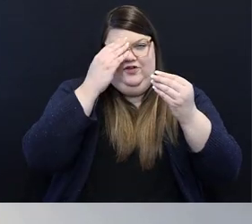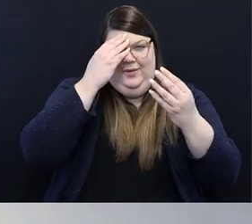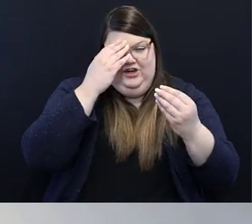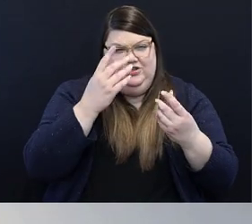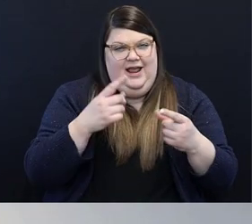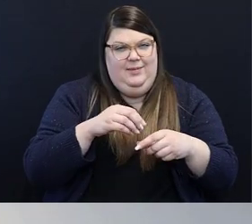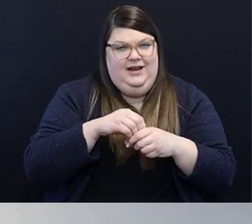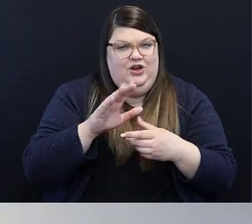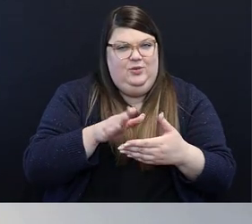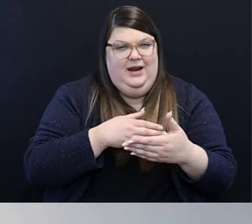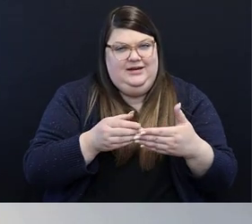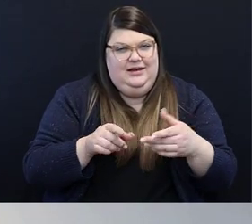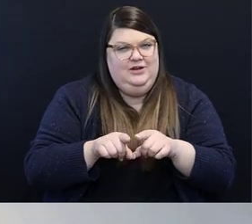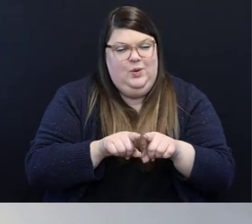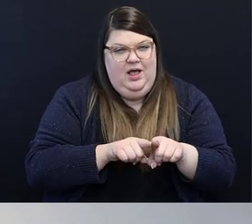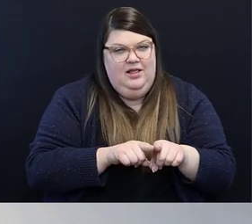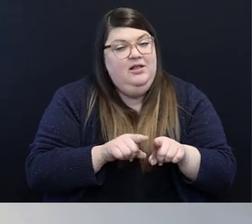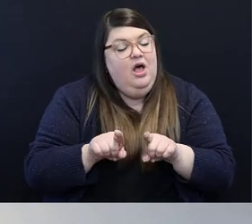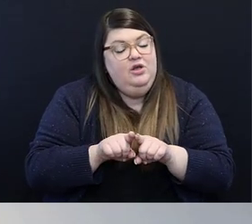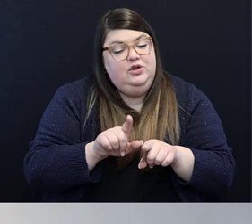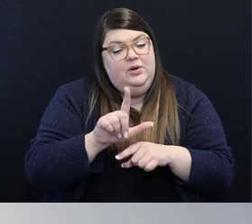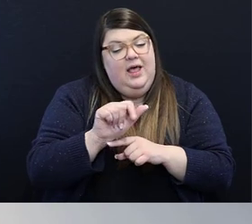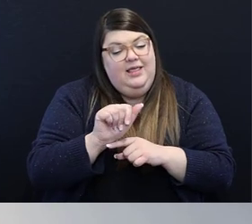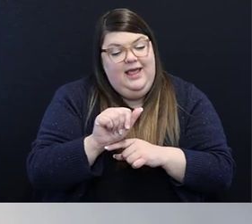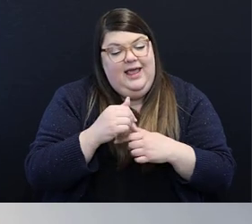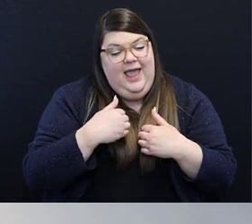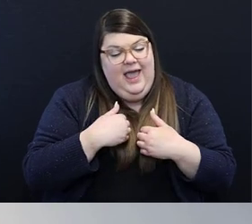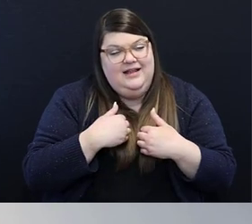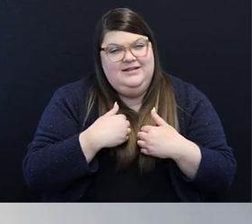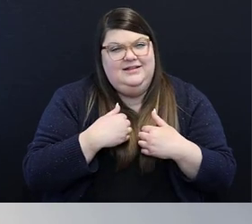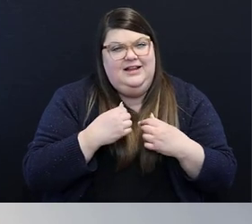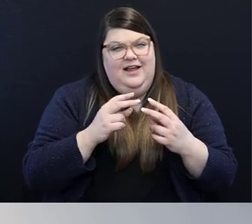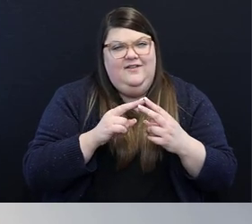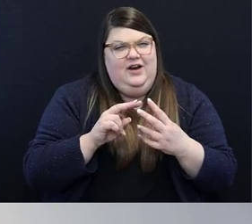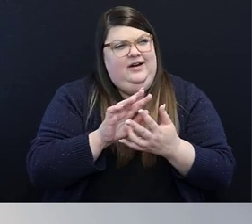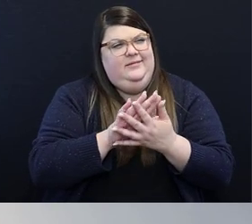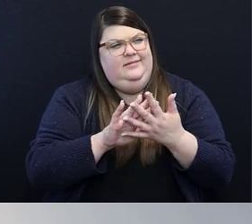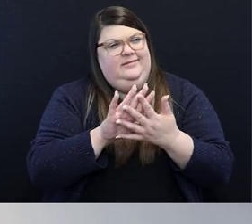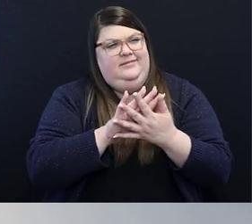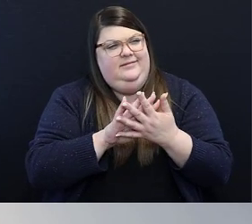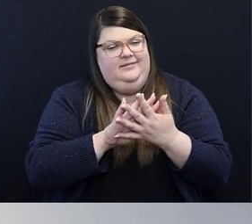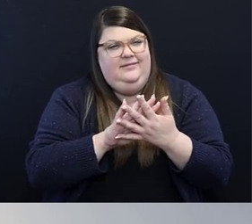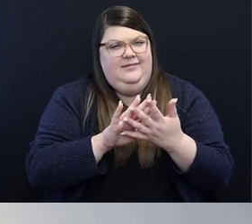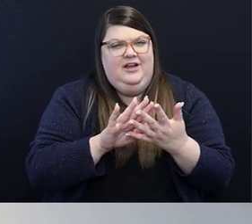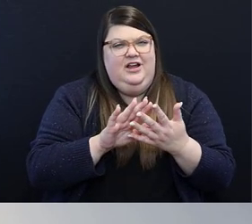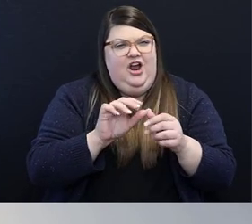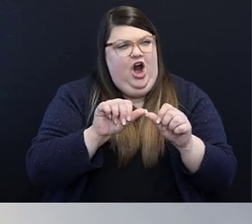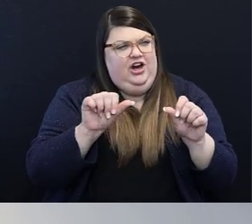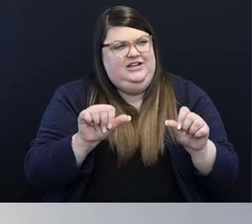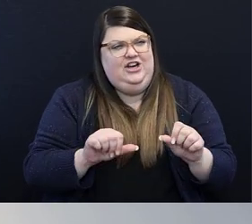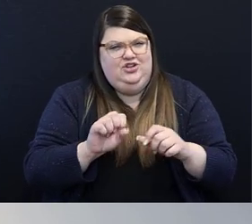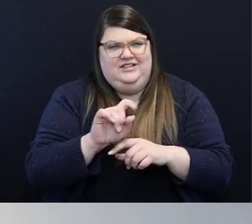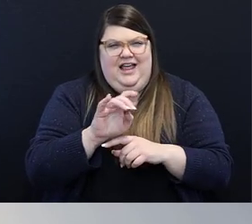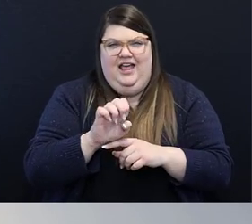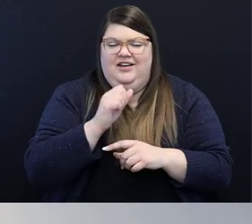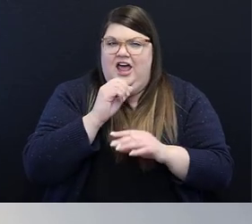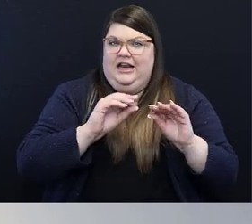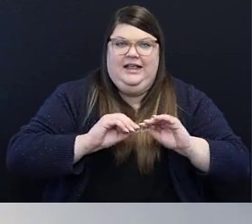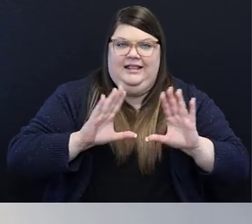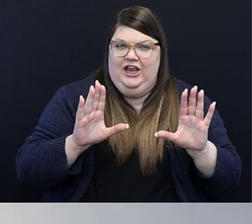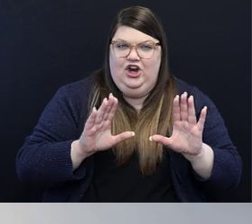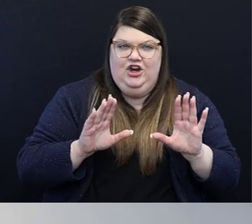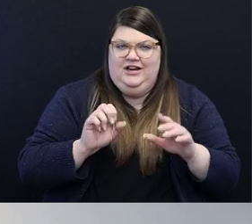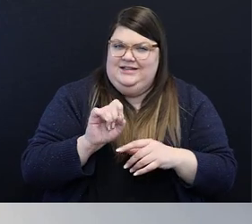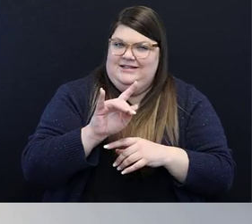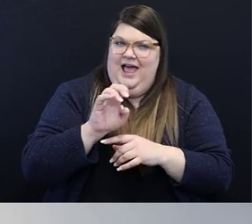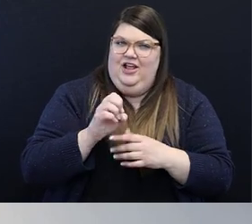in the paintings as well. And also, LA has an undiscernible architectural style. So there's like no clear signature to the